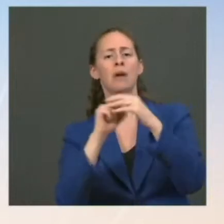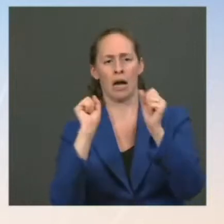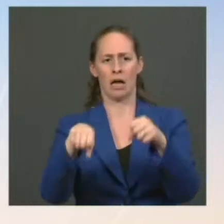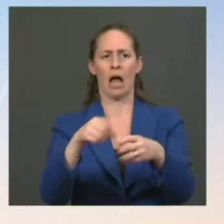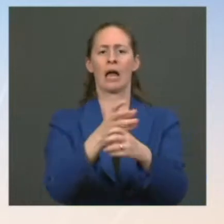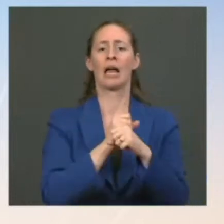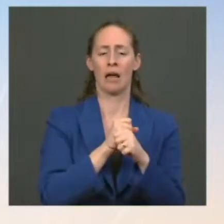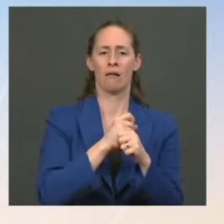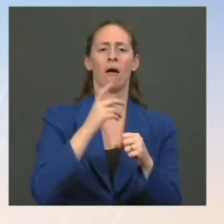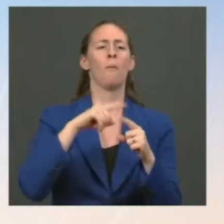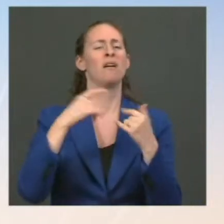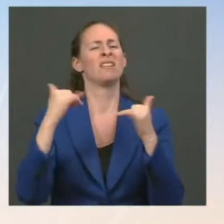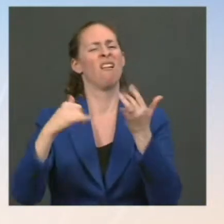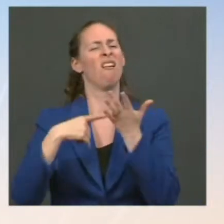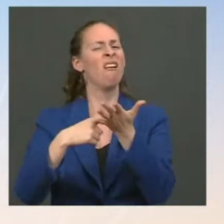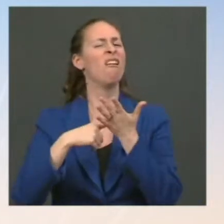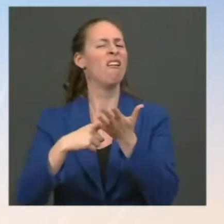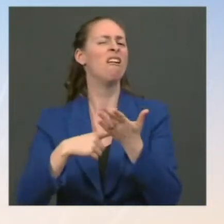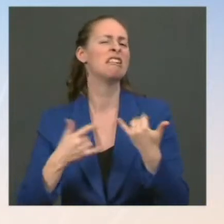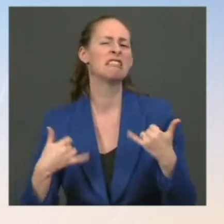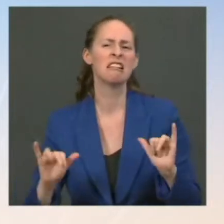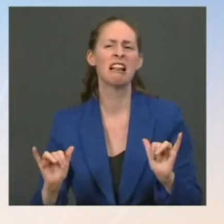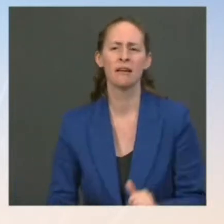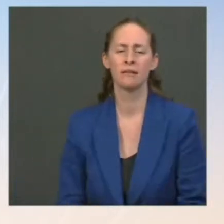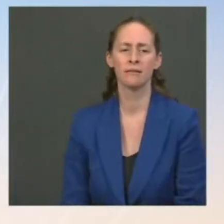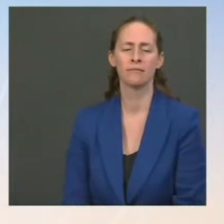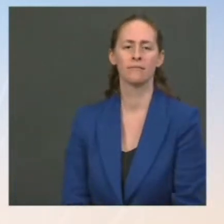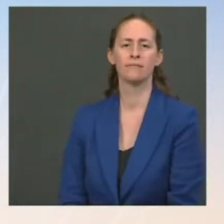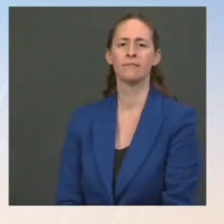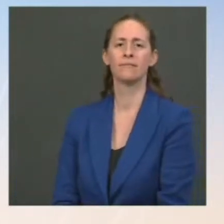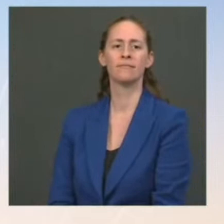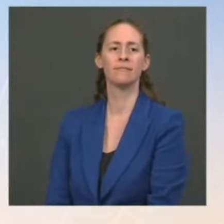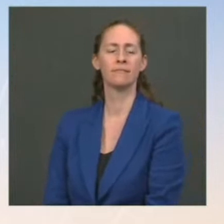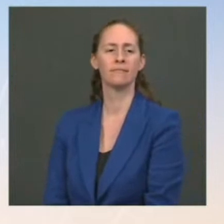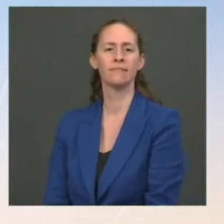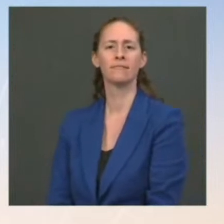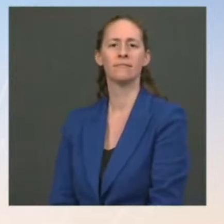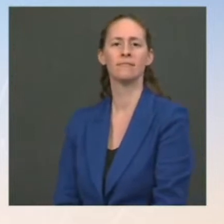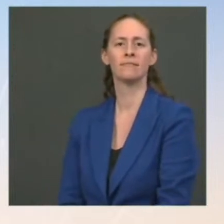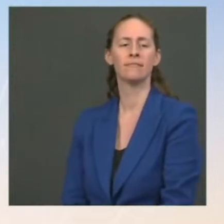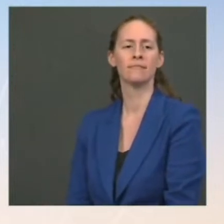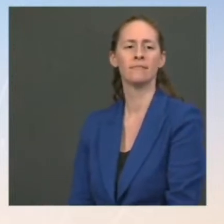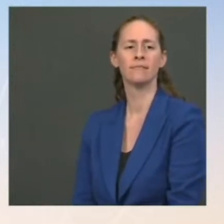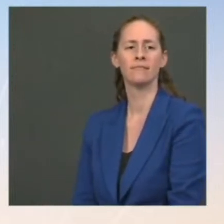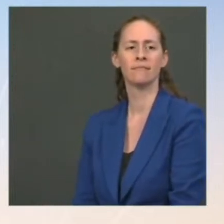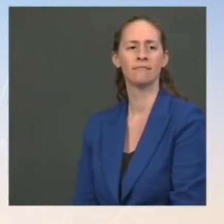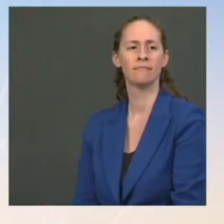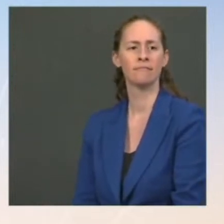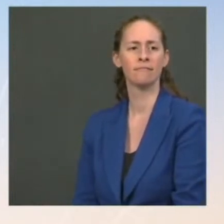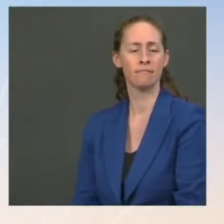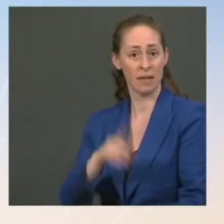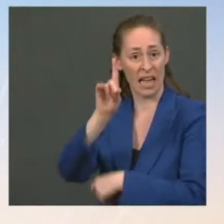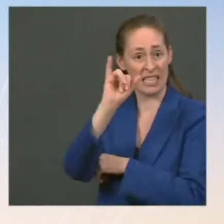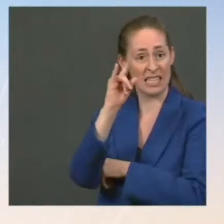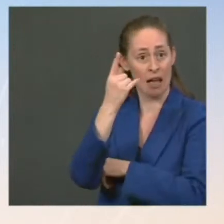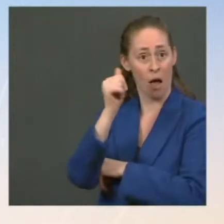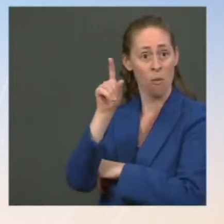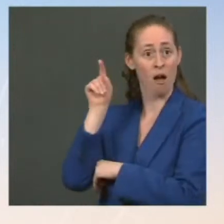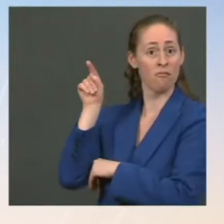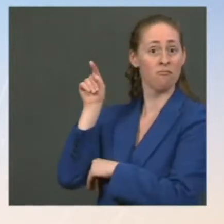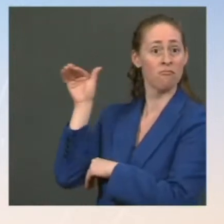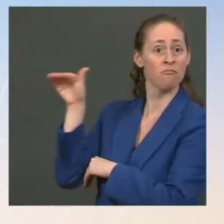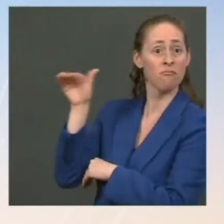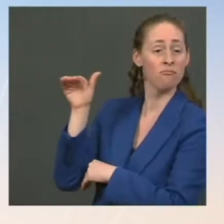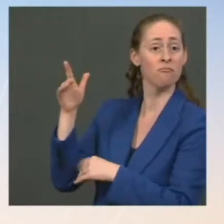now. Ruling out that could be added to some items that, as proposed, did not have income. Well, again, I think you should look at the president's